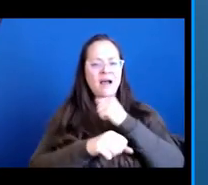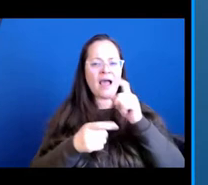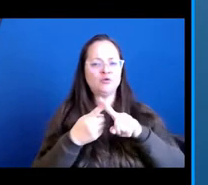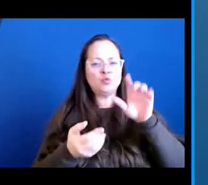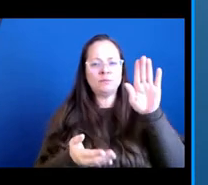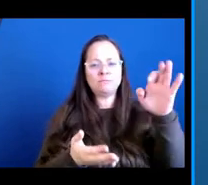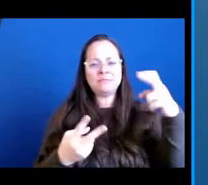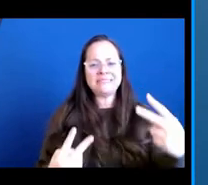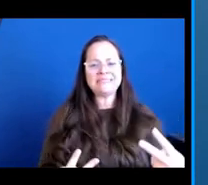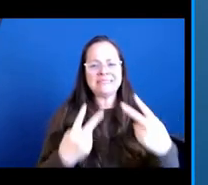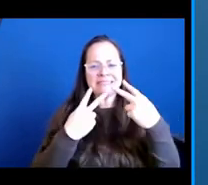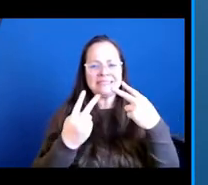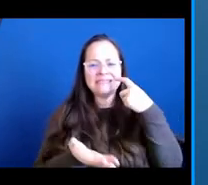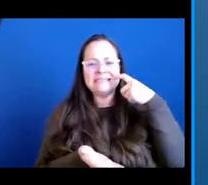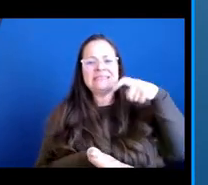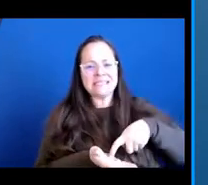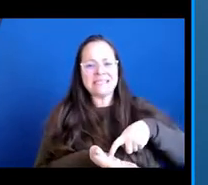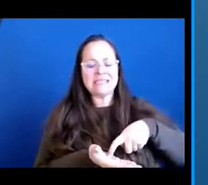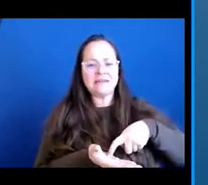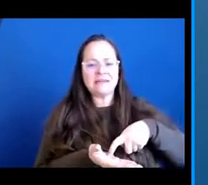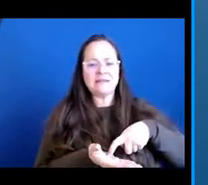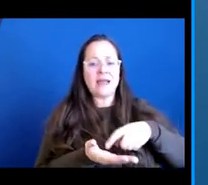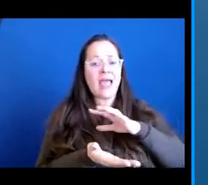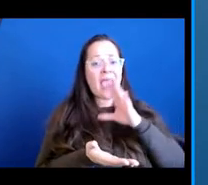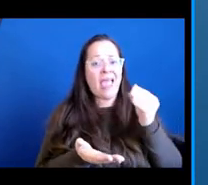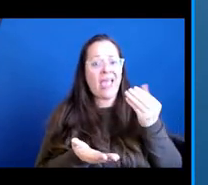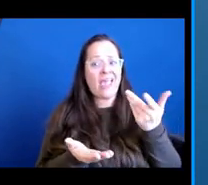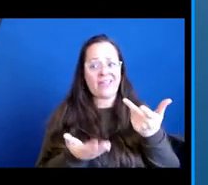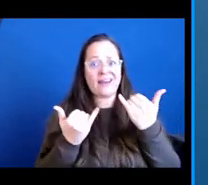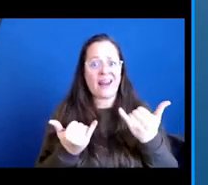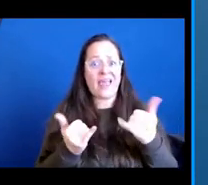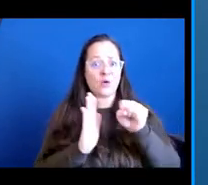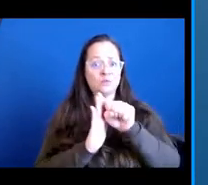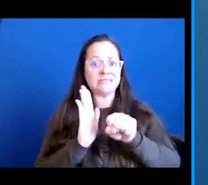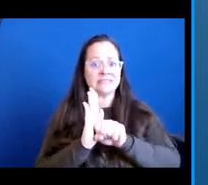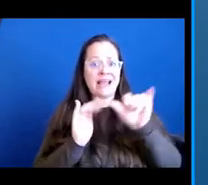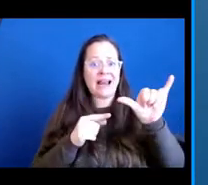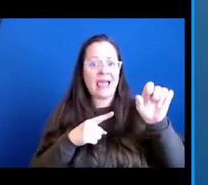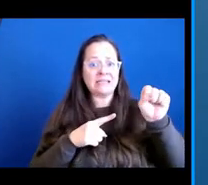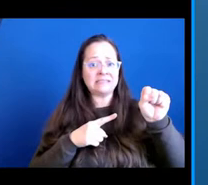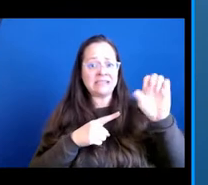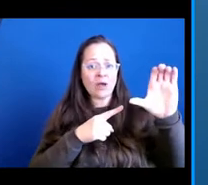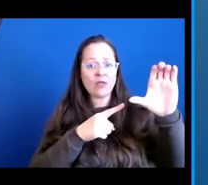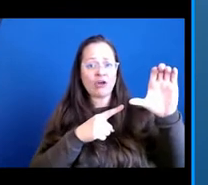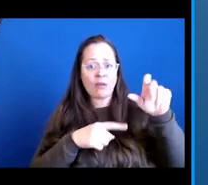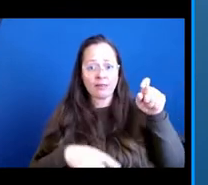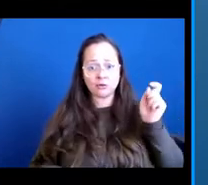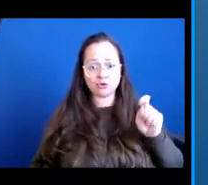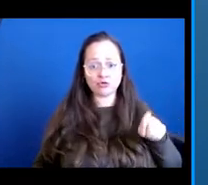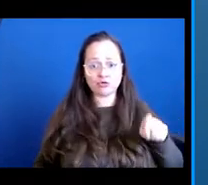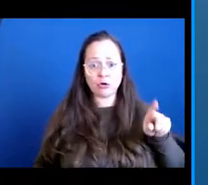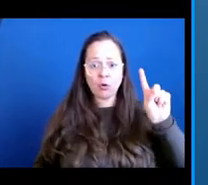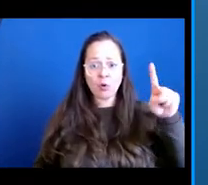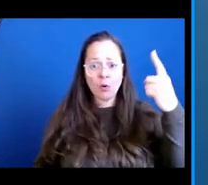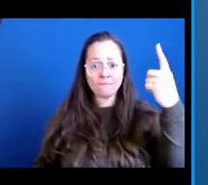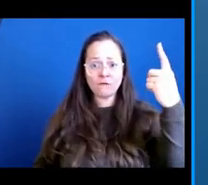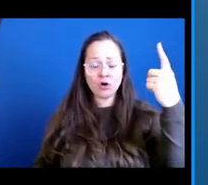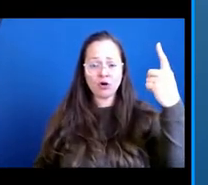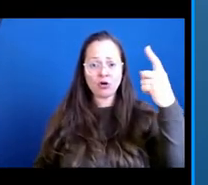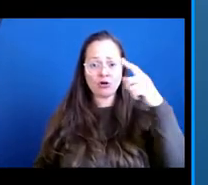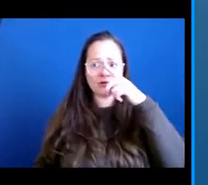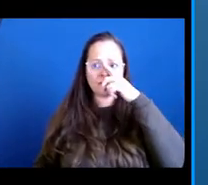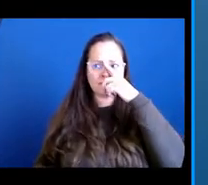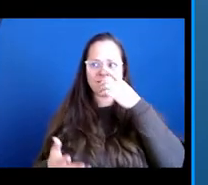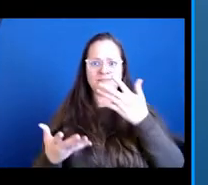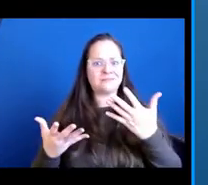a state like South Carolina should go first it sends a message